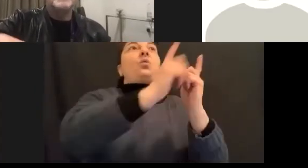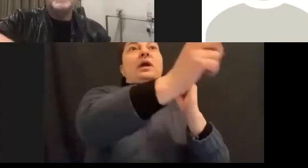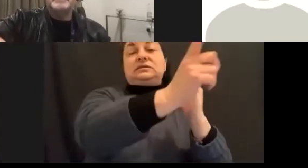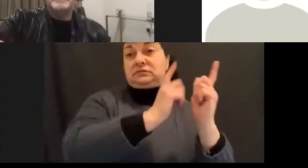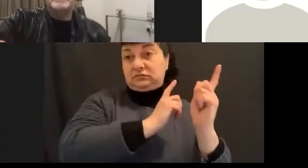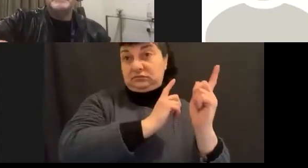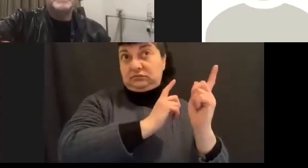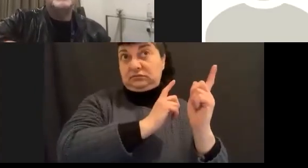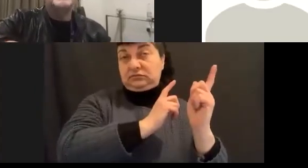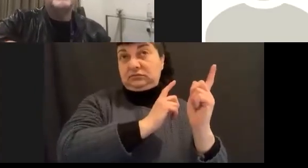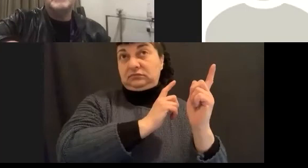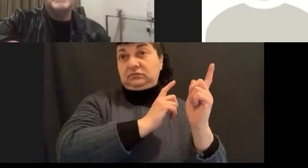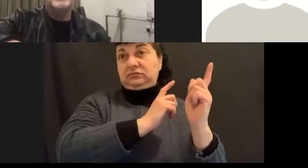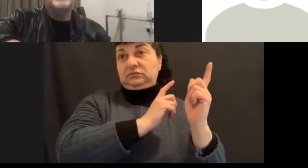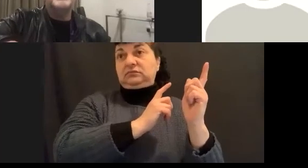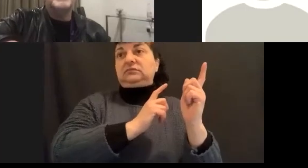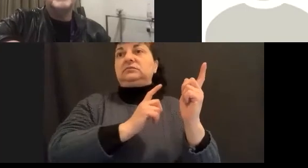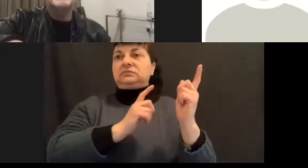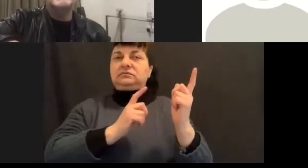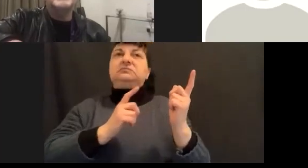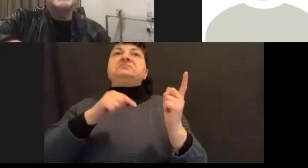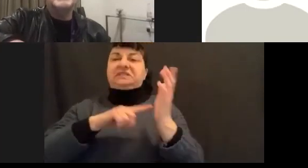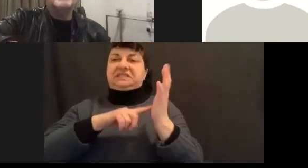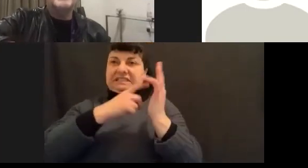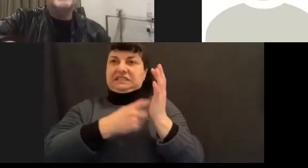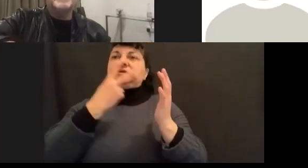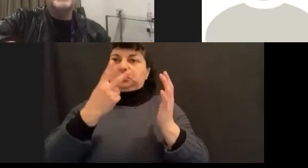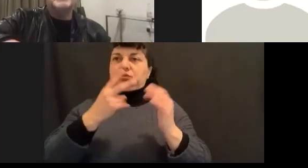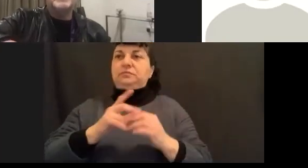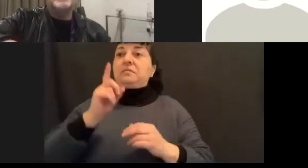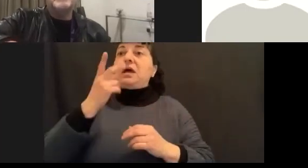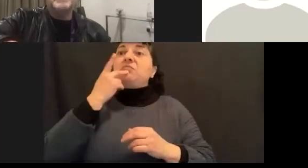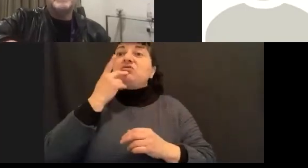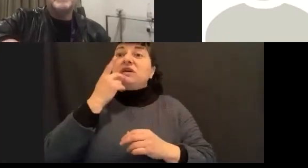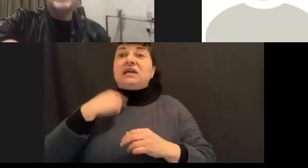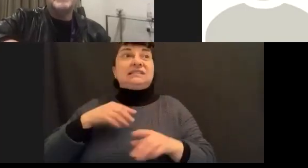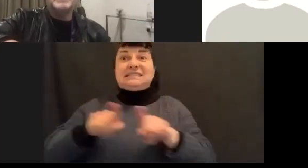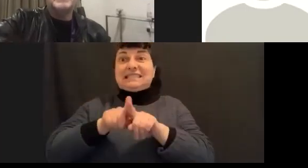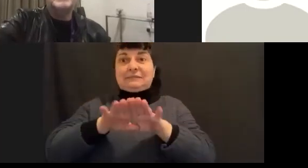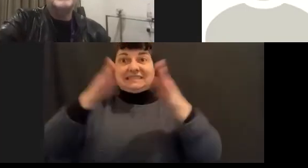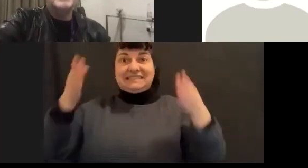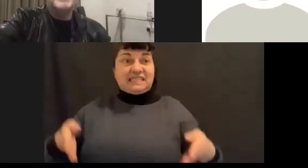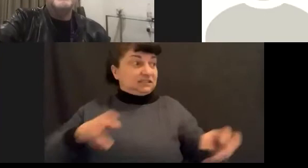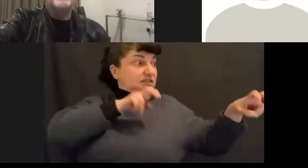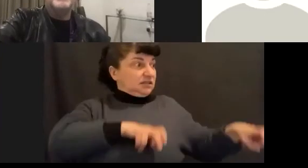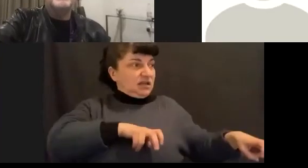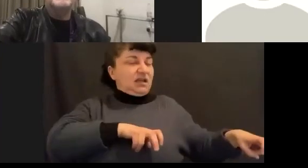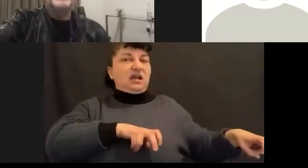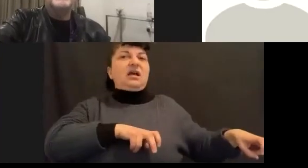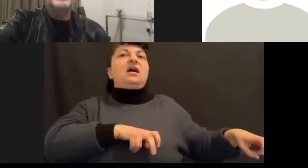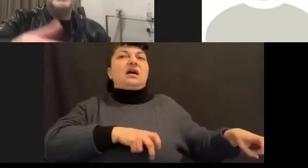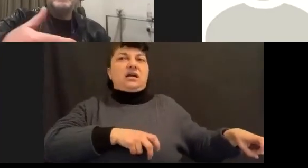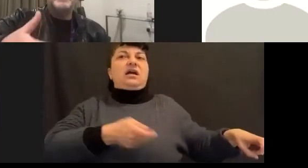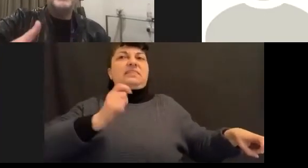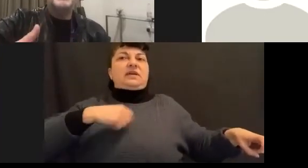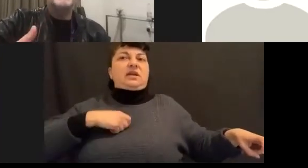same desk, for example, with the case, and that makes you a primary close contact. So